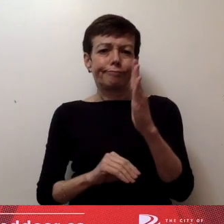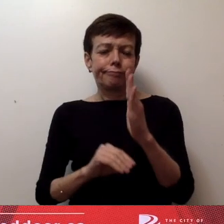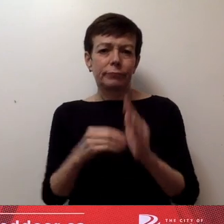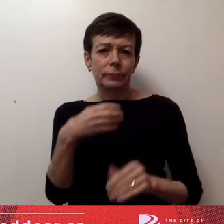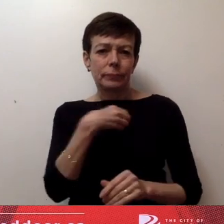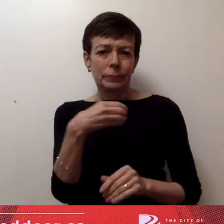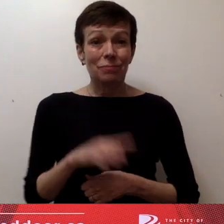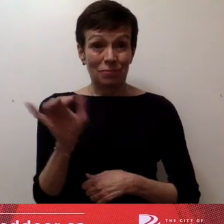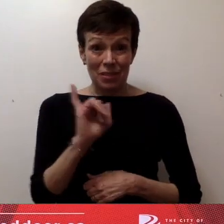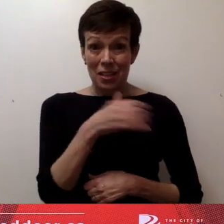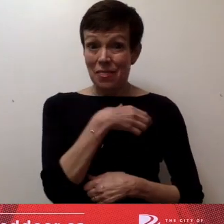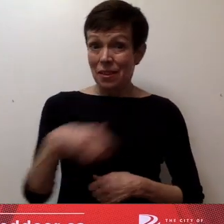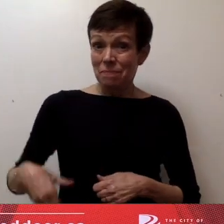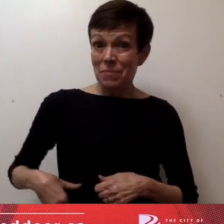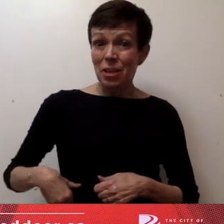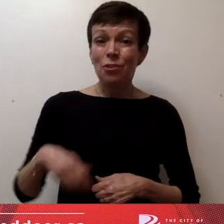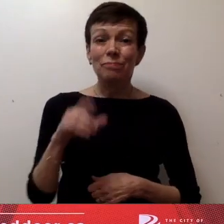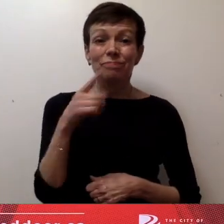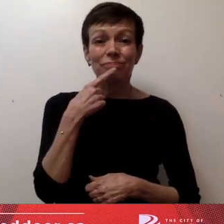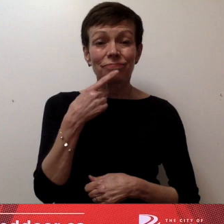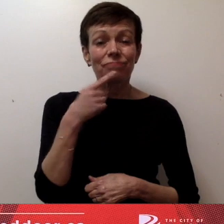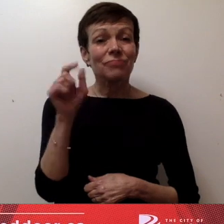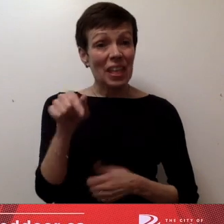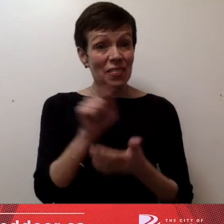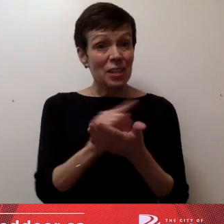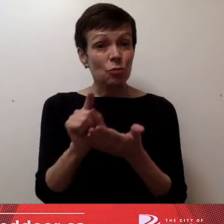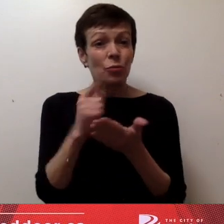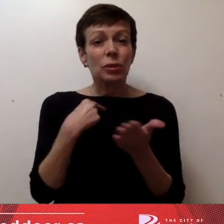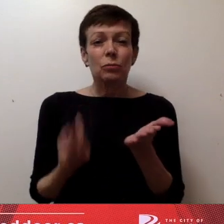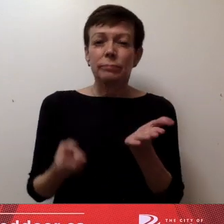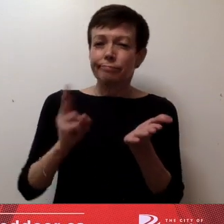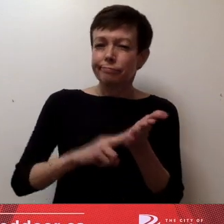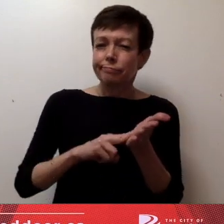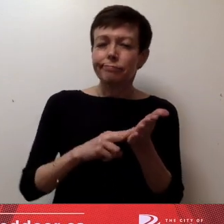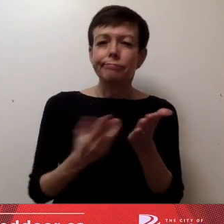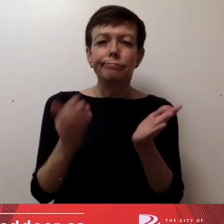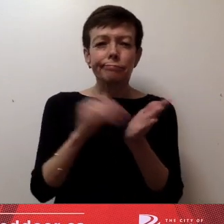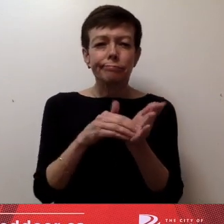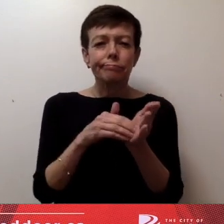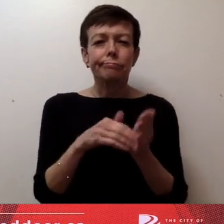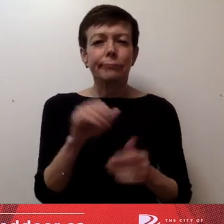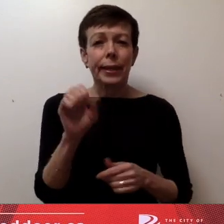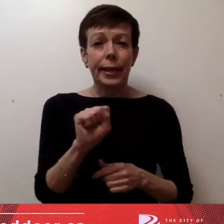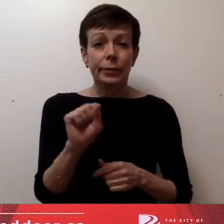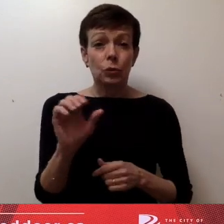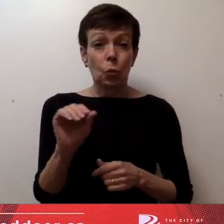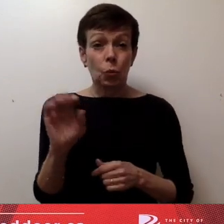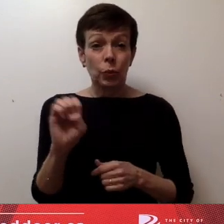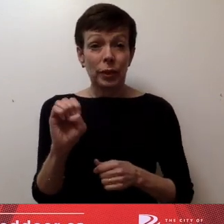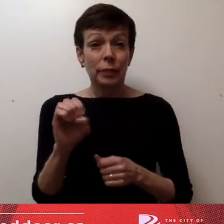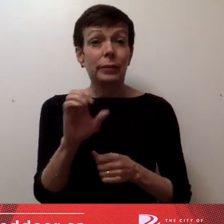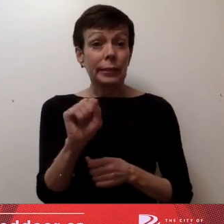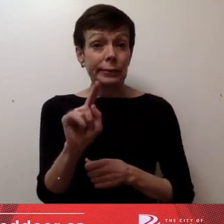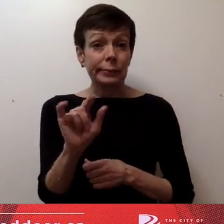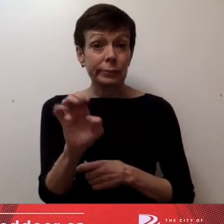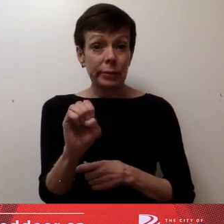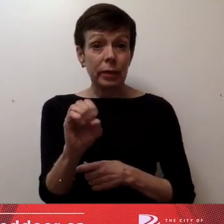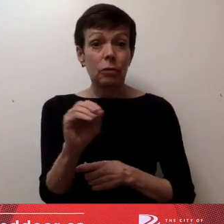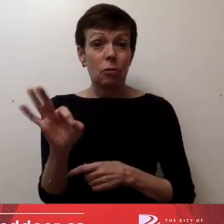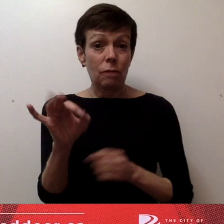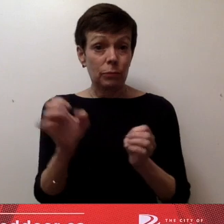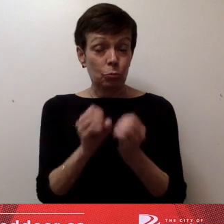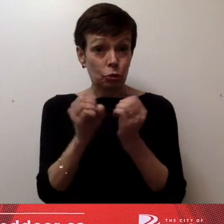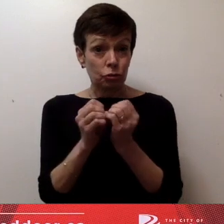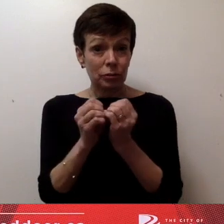we declared a renewed state of local emergency known as a SOLE. It gives us the ability to make decisions and to take